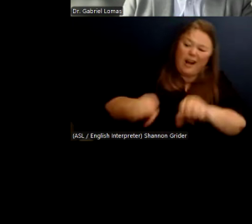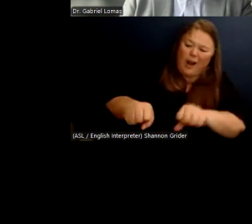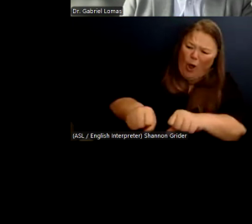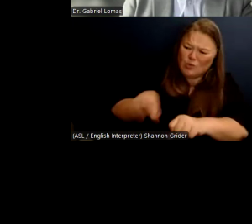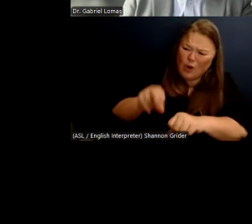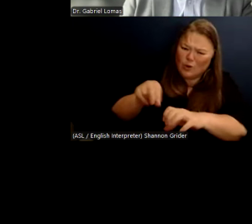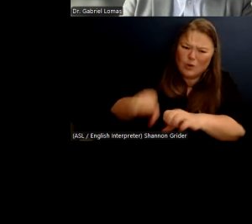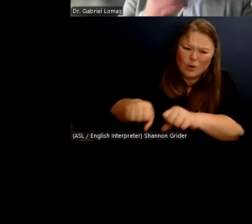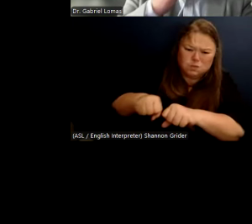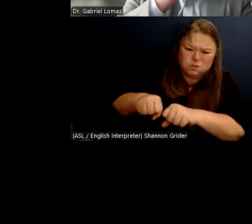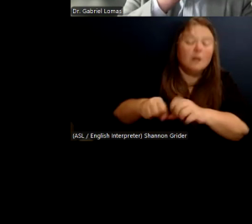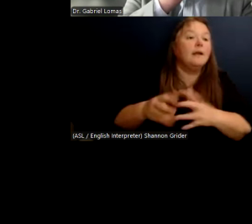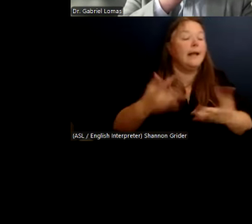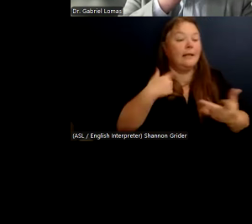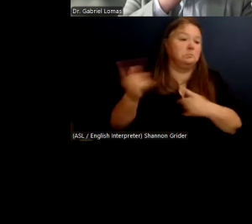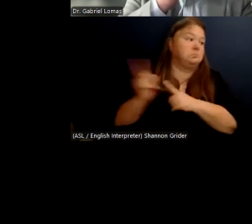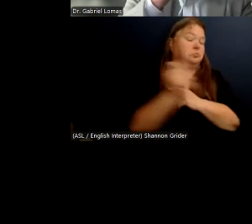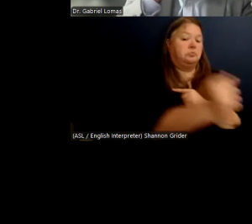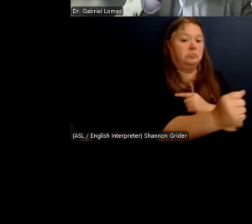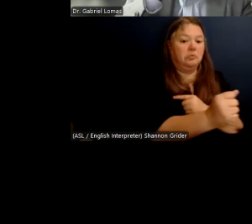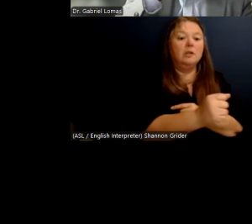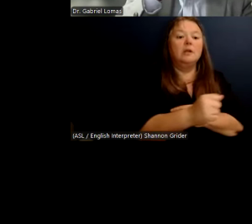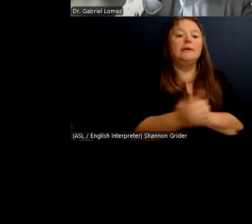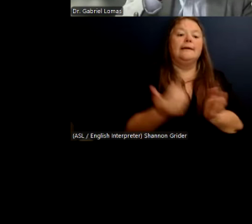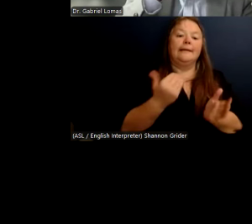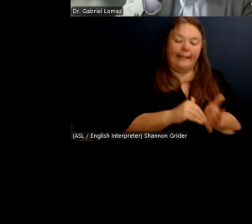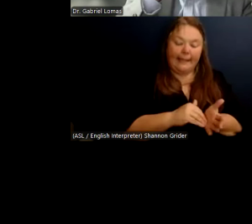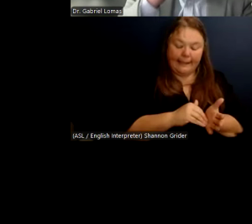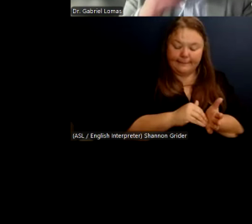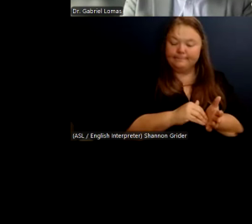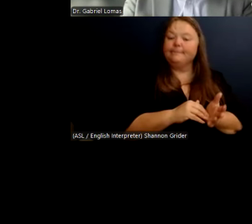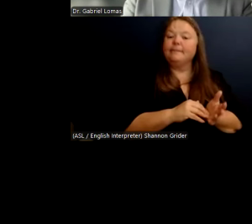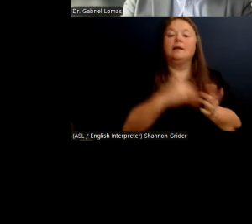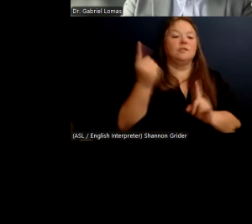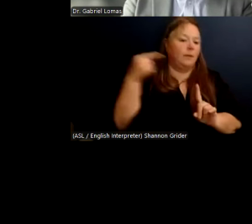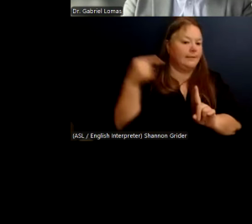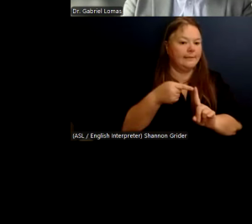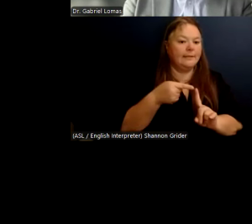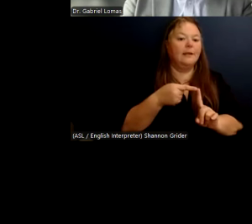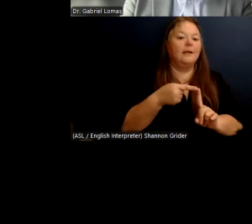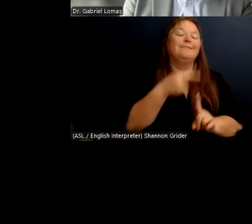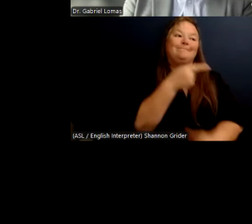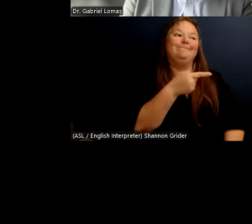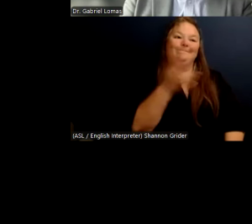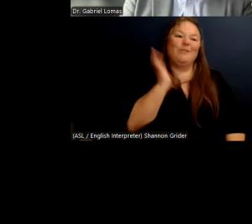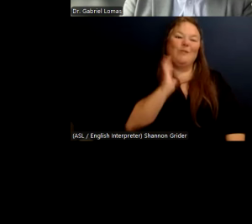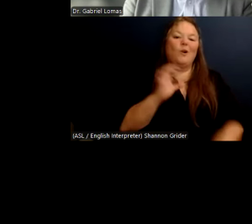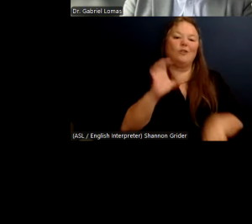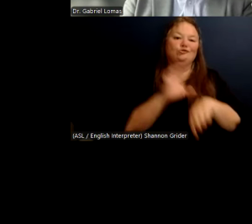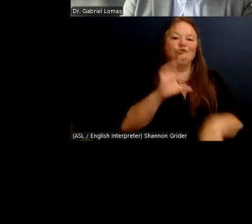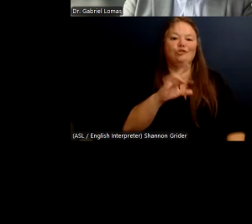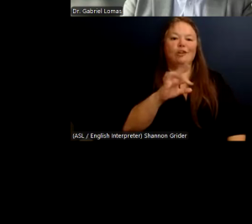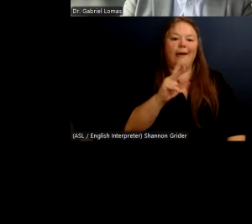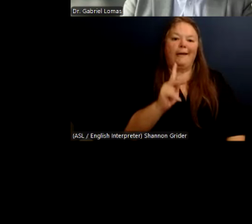keep the car. Again, he's been sentenced. It always comes back to his crack cocaine addiction. The